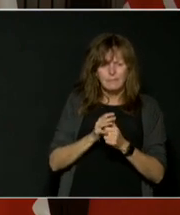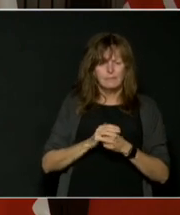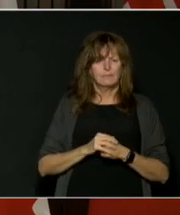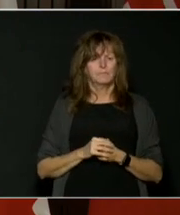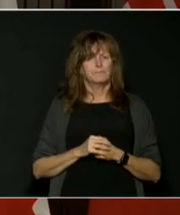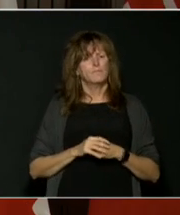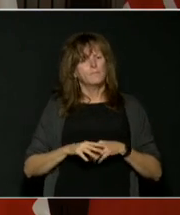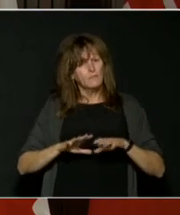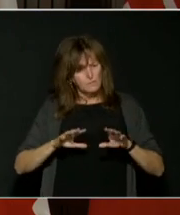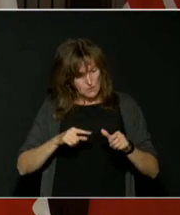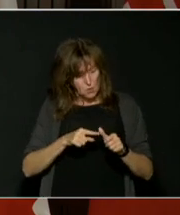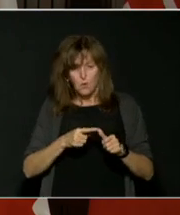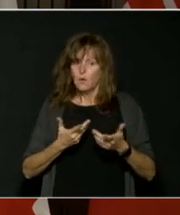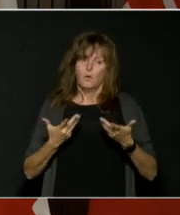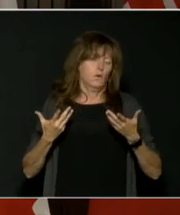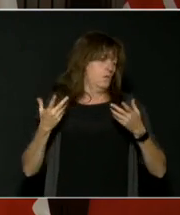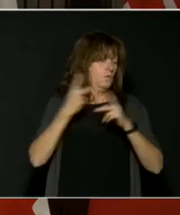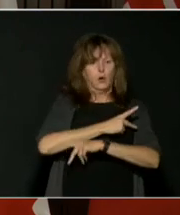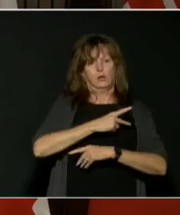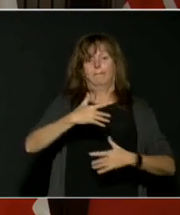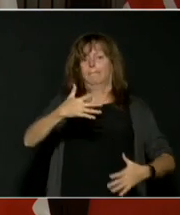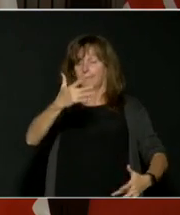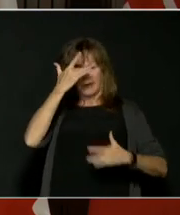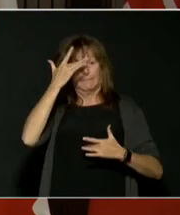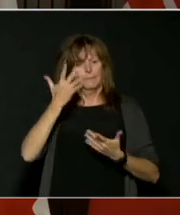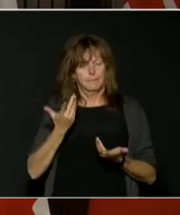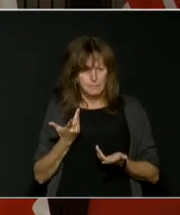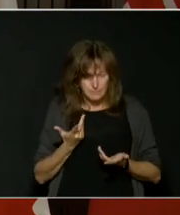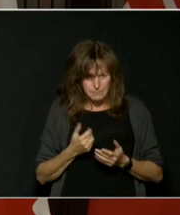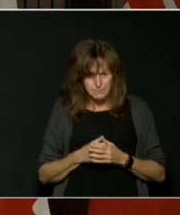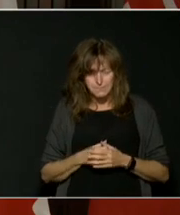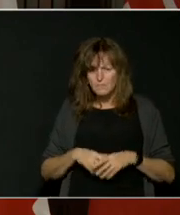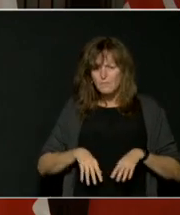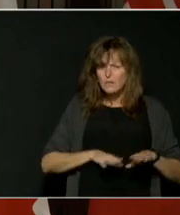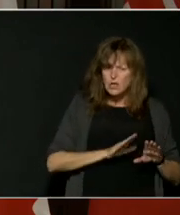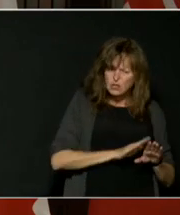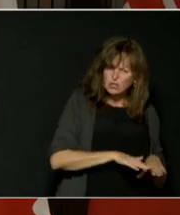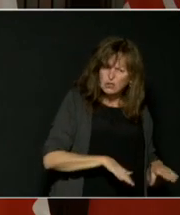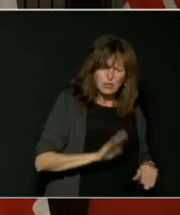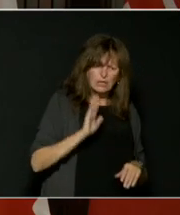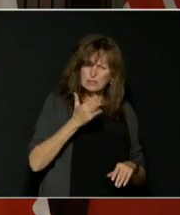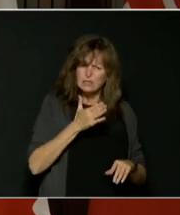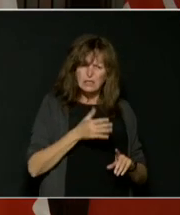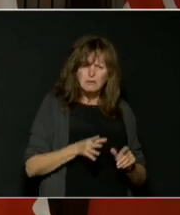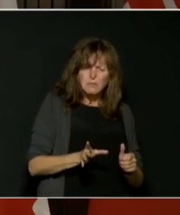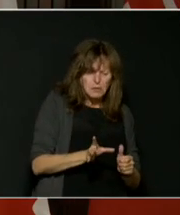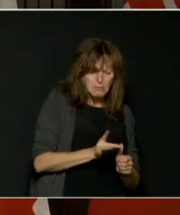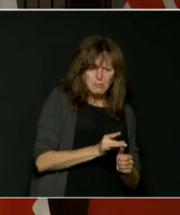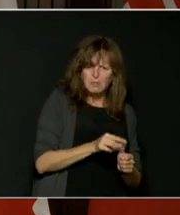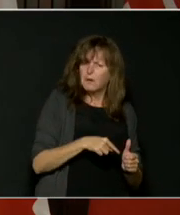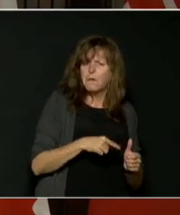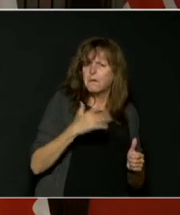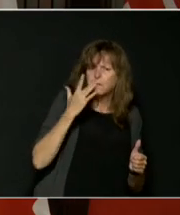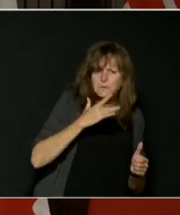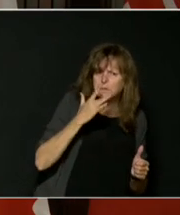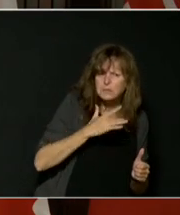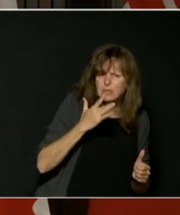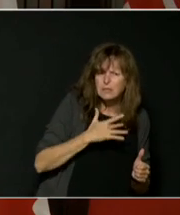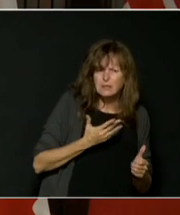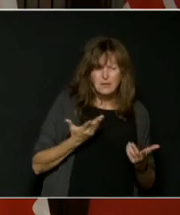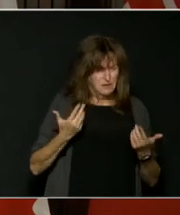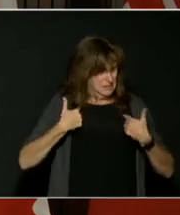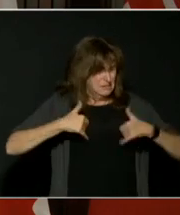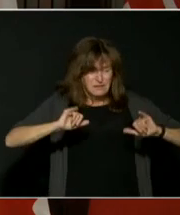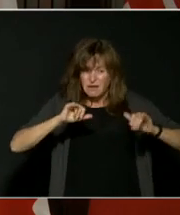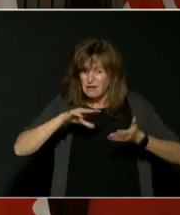But we're still learning. What are the factors that make somebody more susceptible to a serious infection? But at